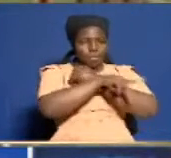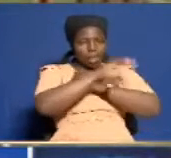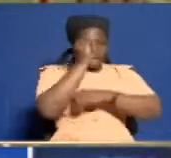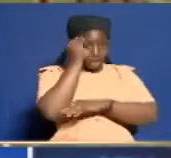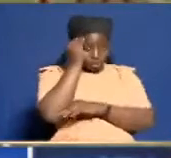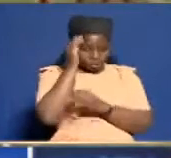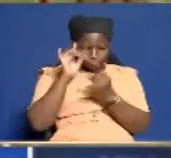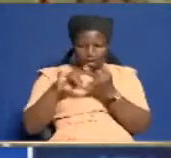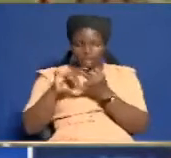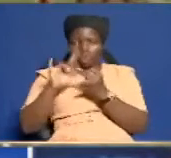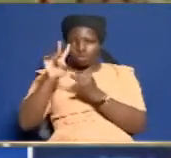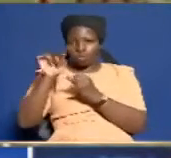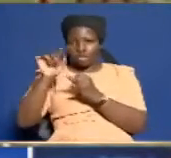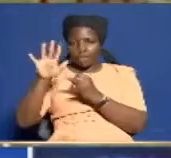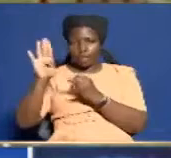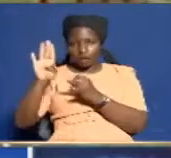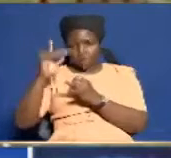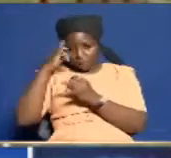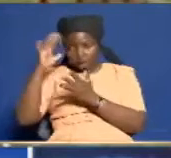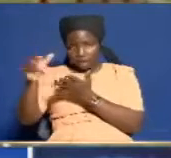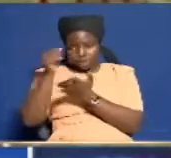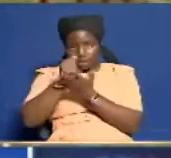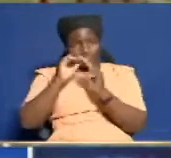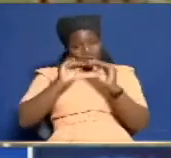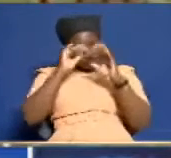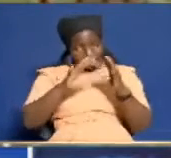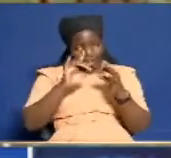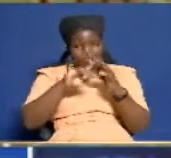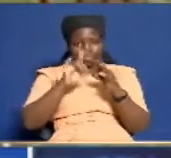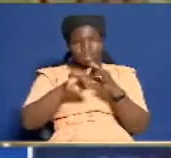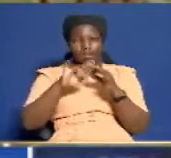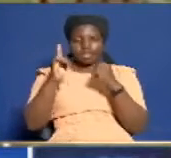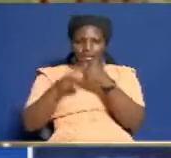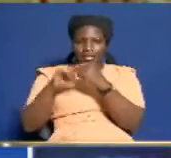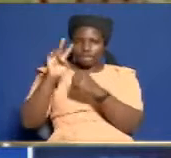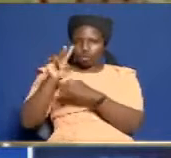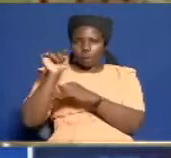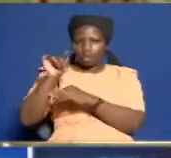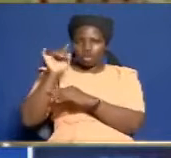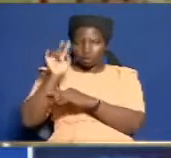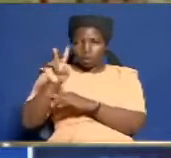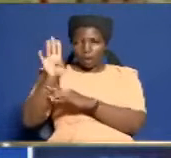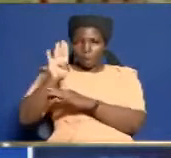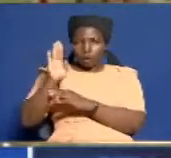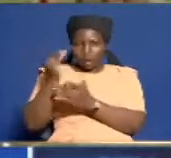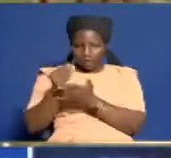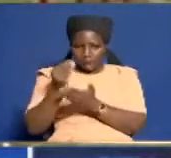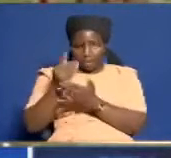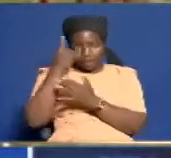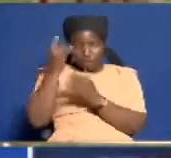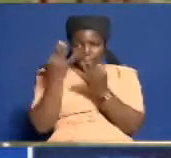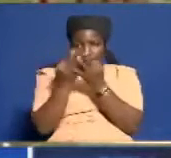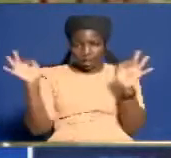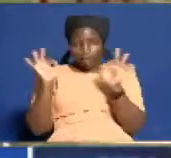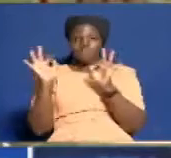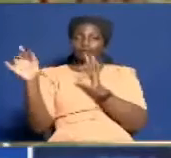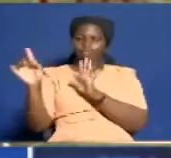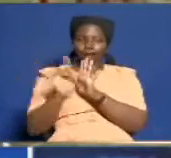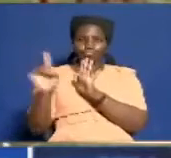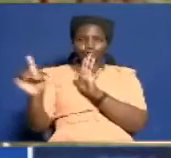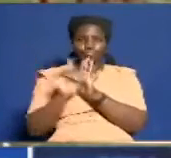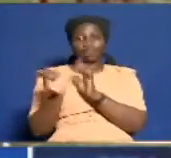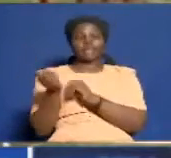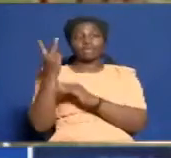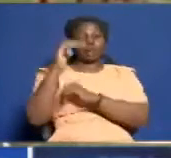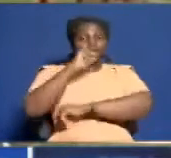shilling 2.5 billion for recruitment of teachers, Kenya shilling 62.2 billion for free day secondary